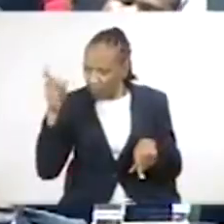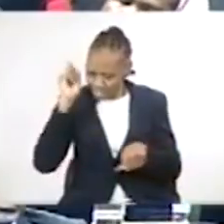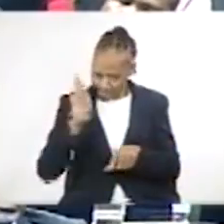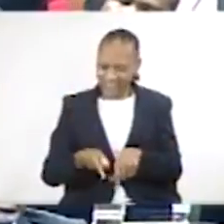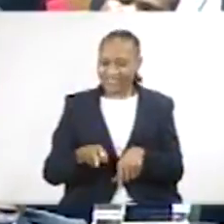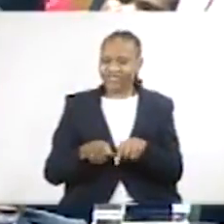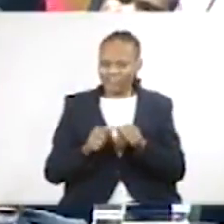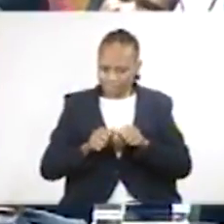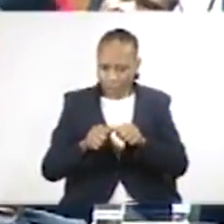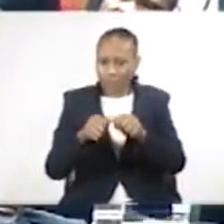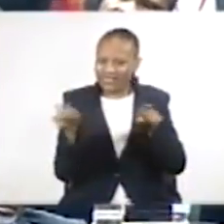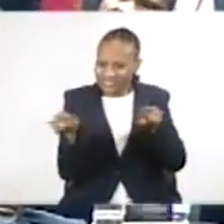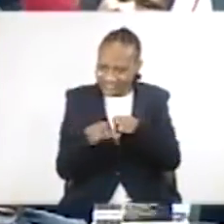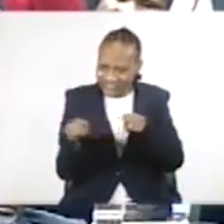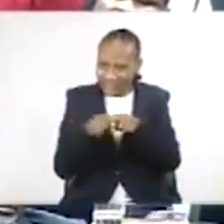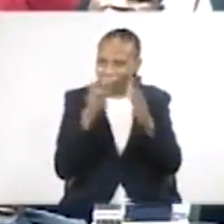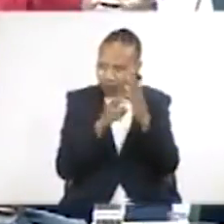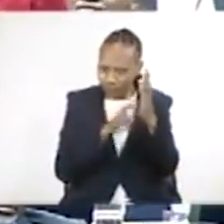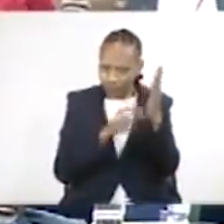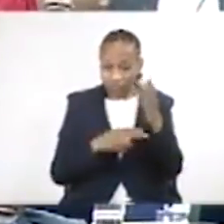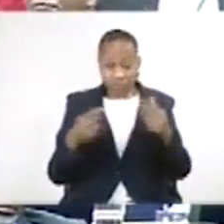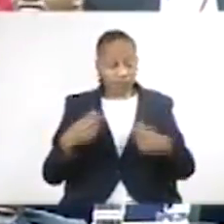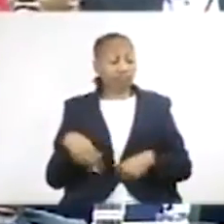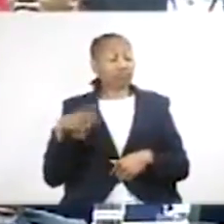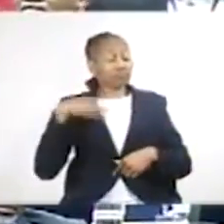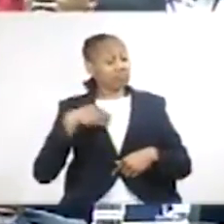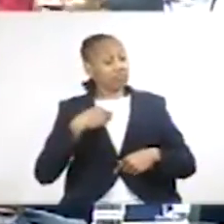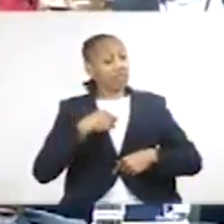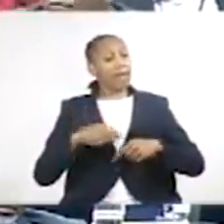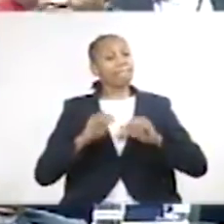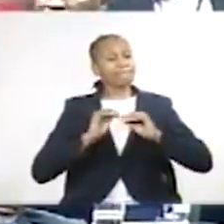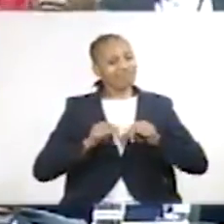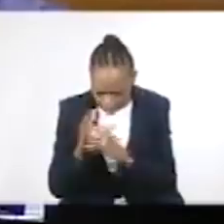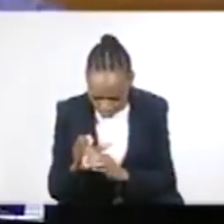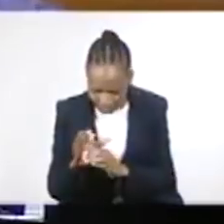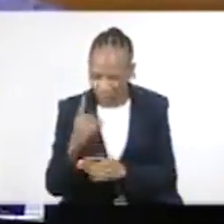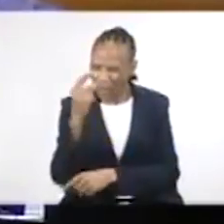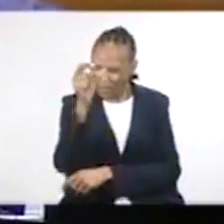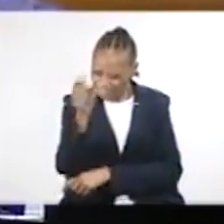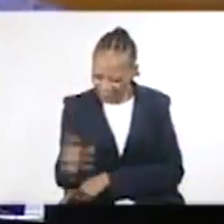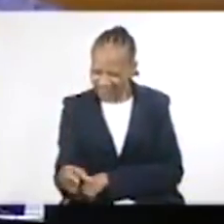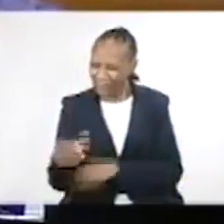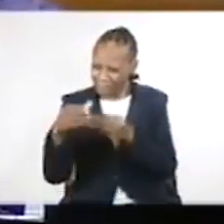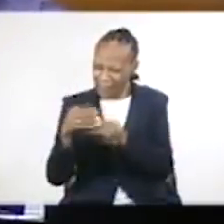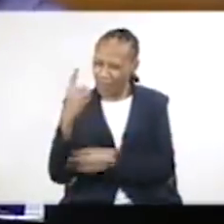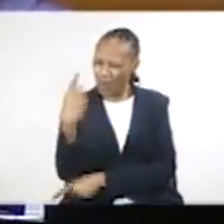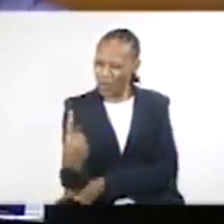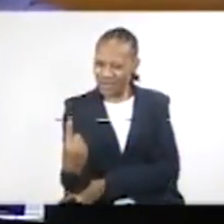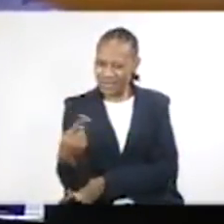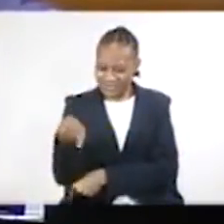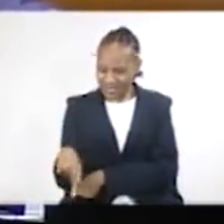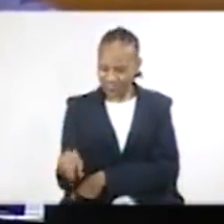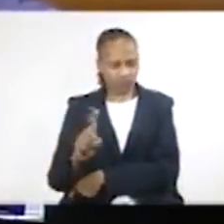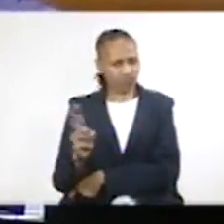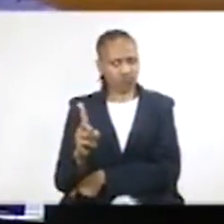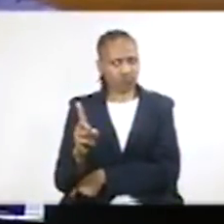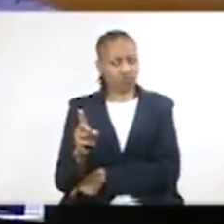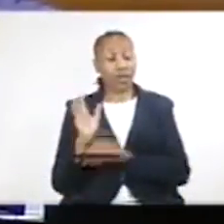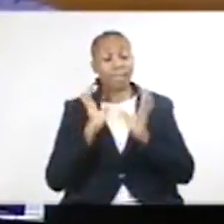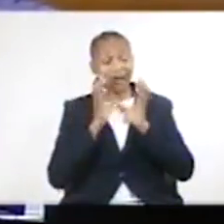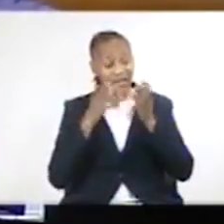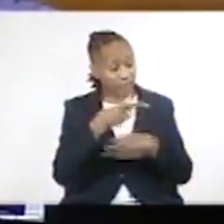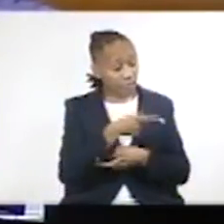Honorable Musima Iman referred to the factional battles in the ANC, for which the chairperson did not call him to point of order. So